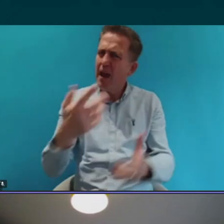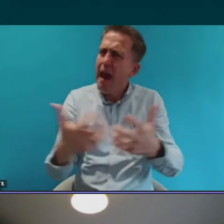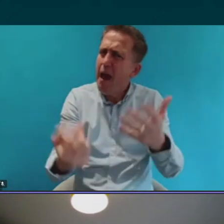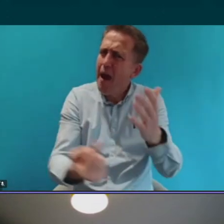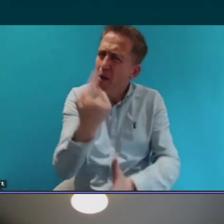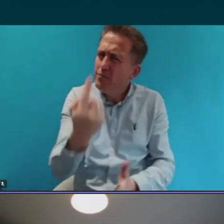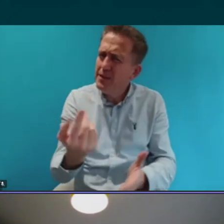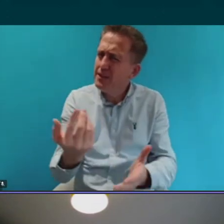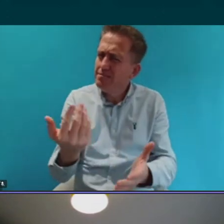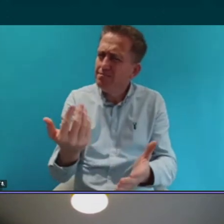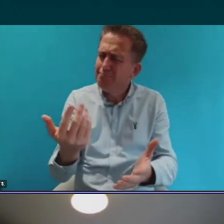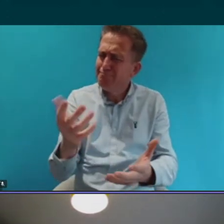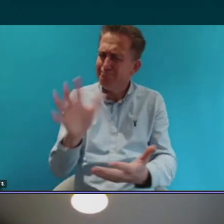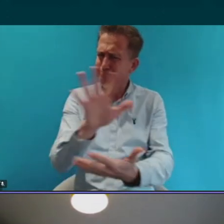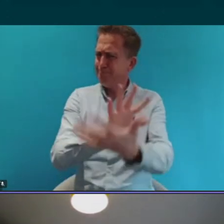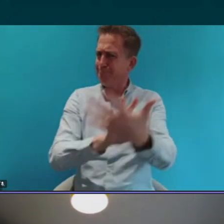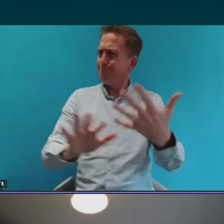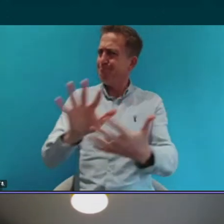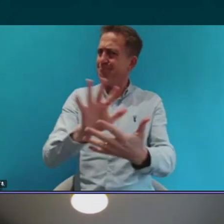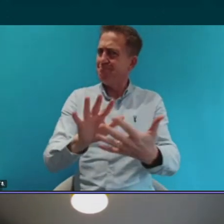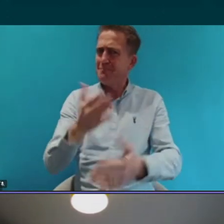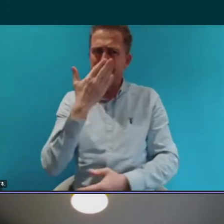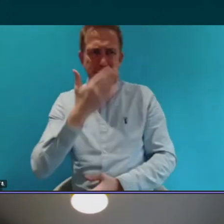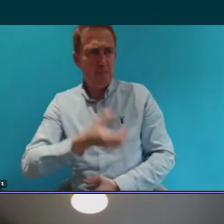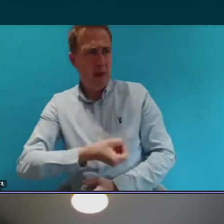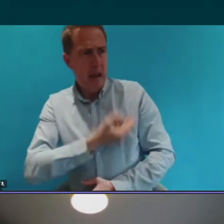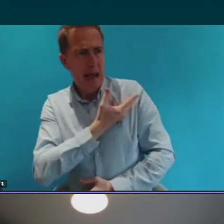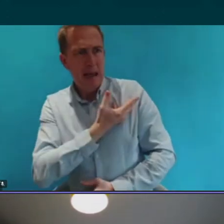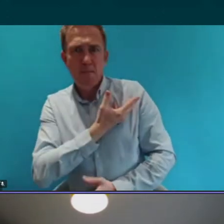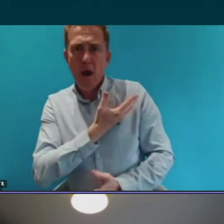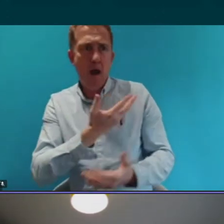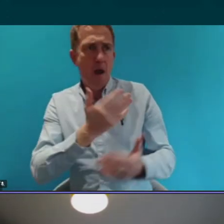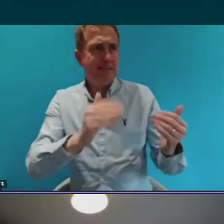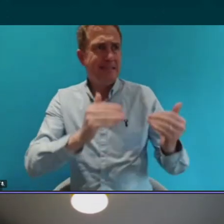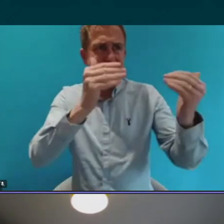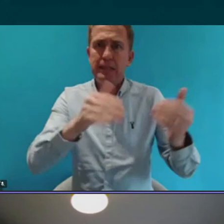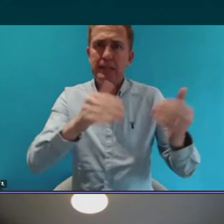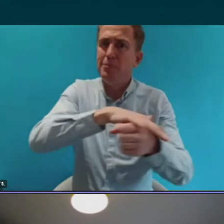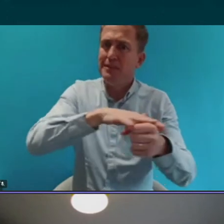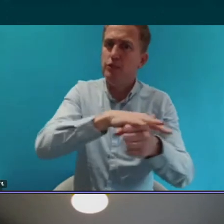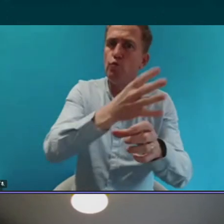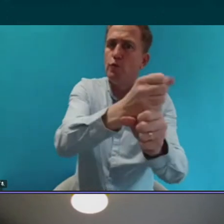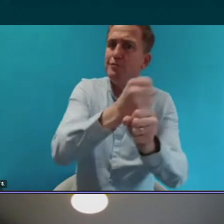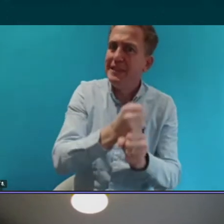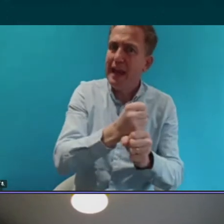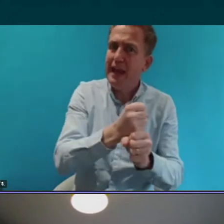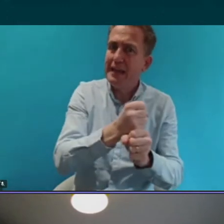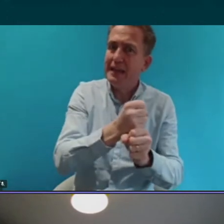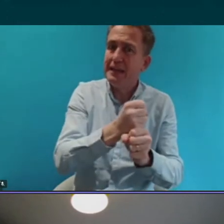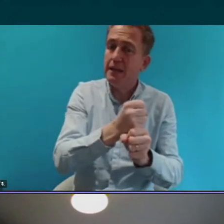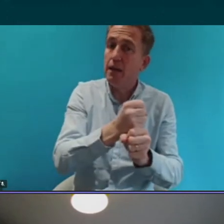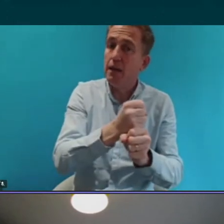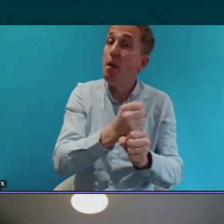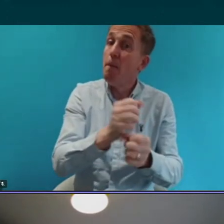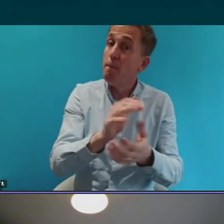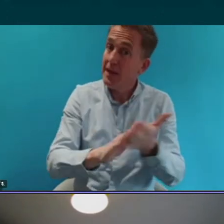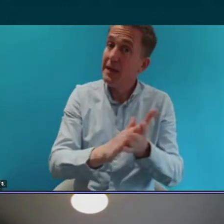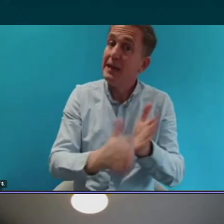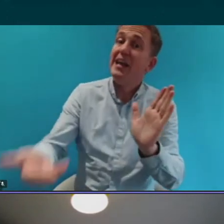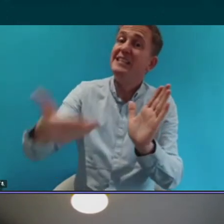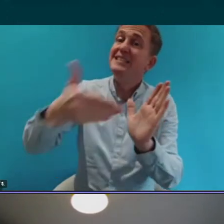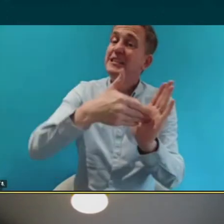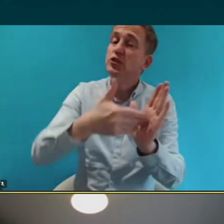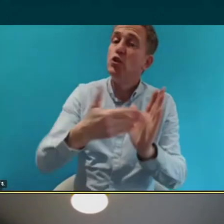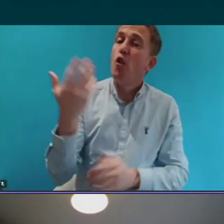I understand it, that all Labour senior positions will be retained, attracting the additional